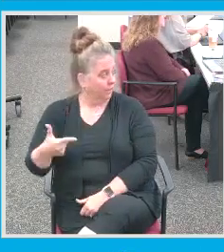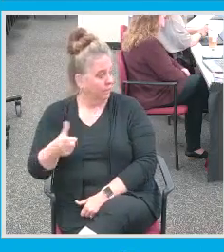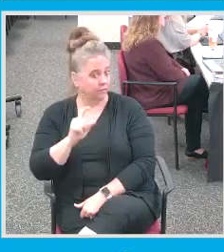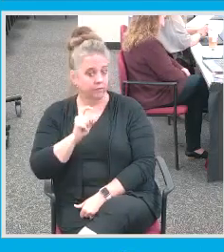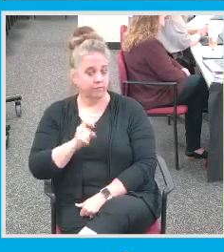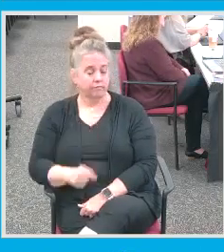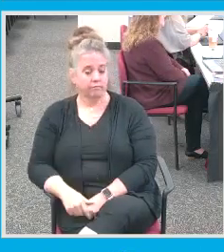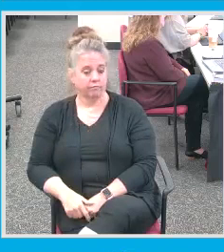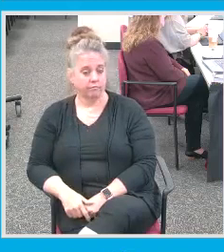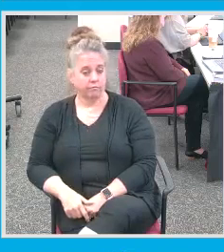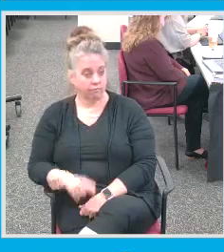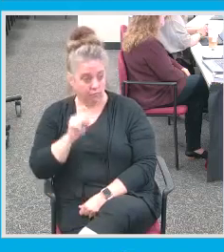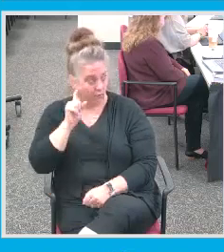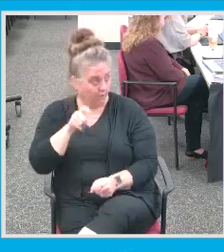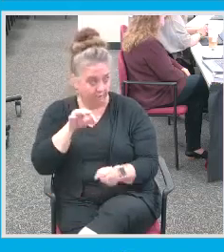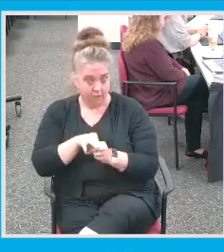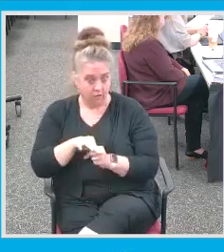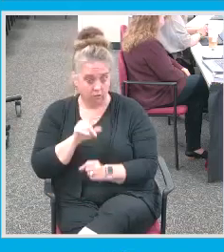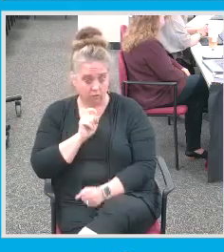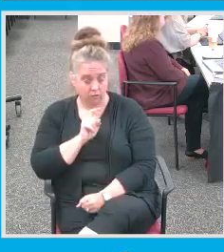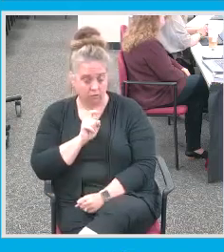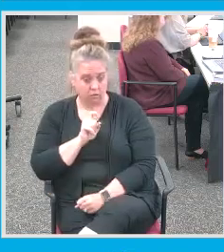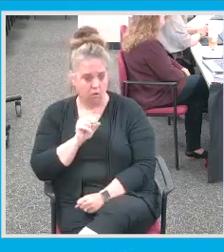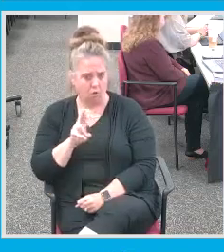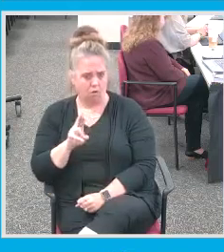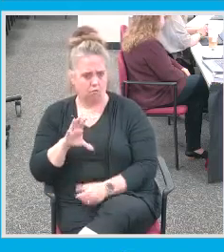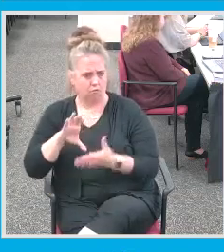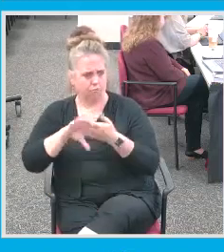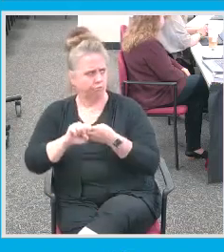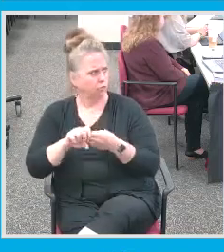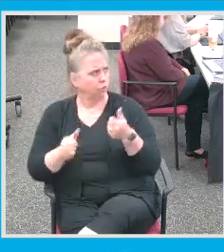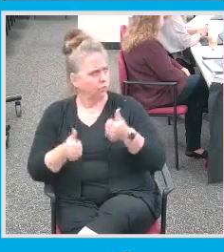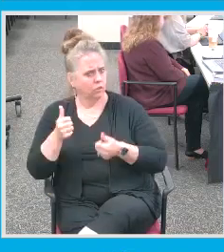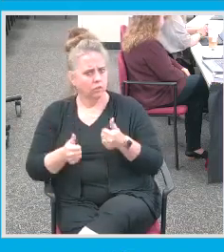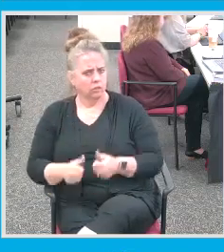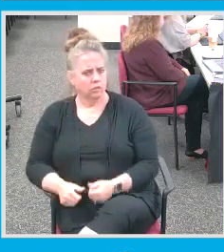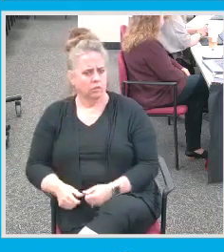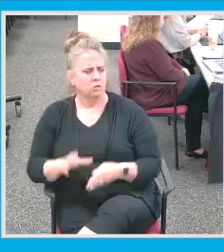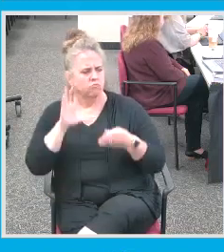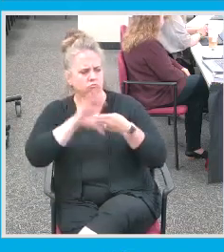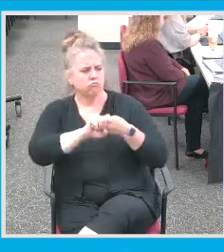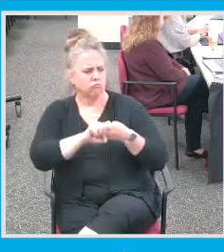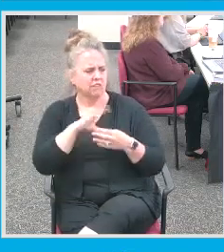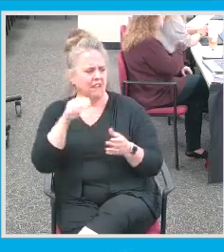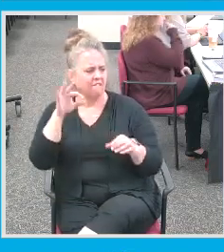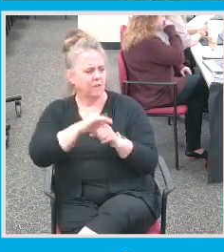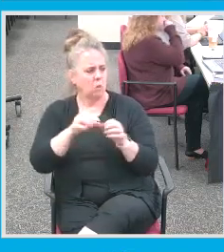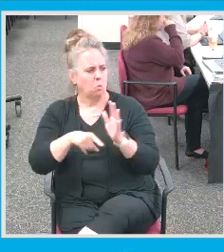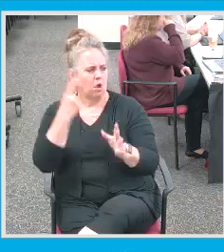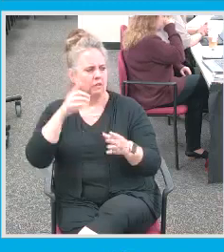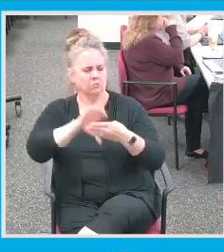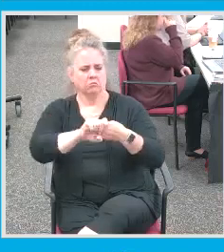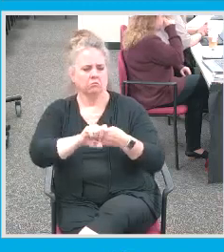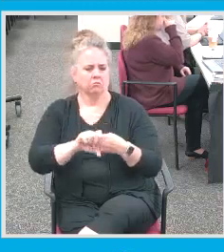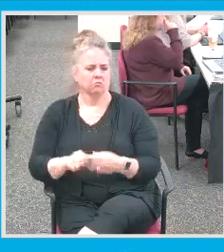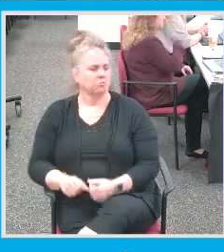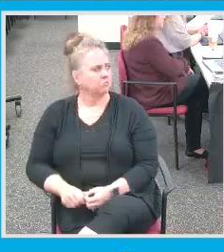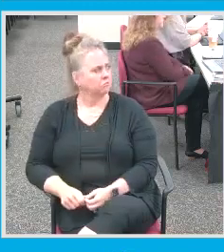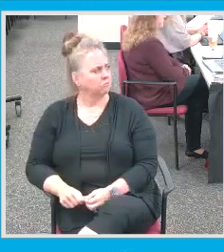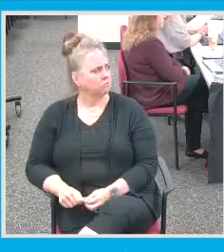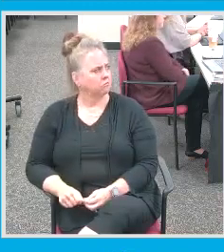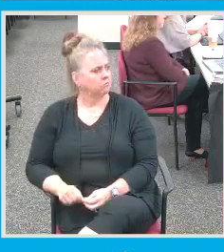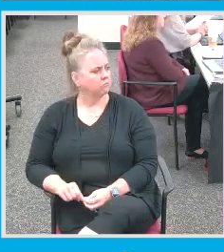them individually, or are they a block? We can do them as a block. Okay. I would propose that we